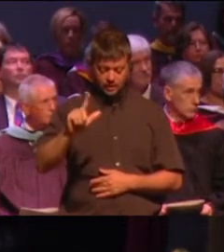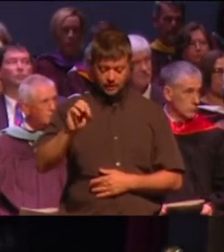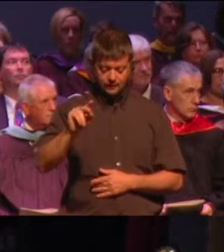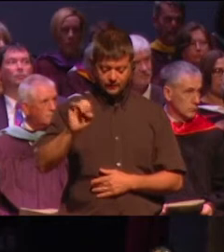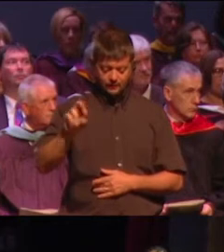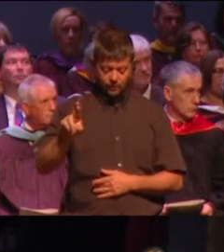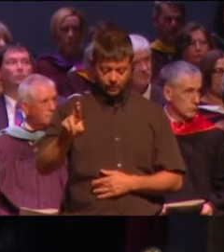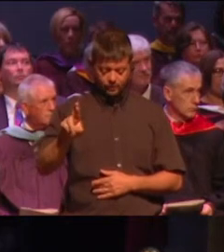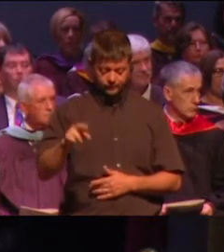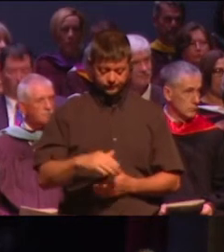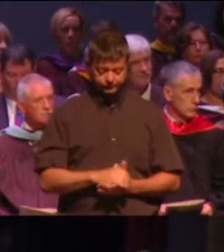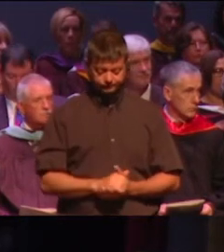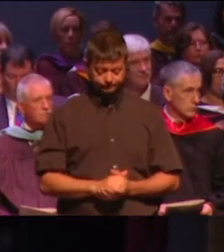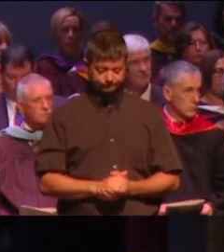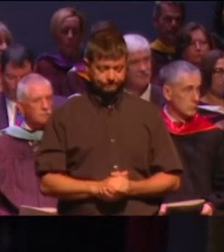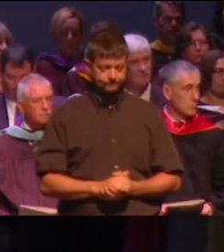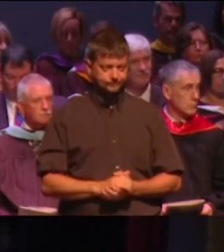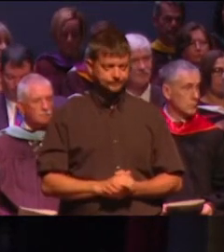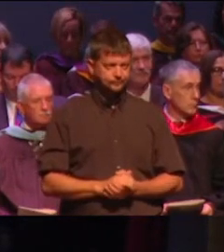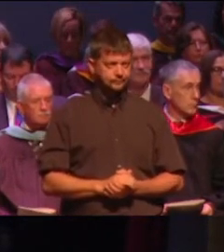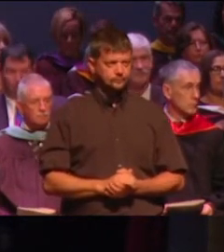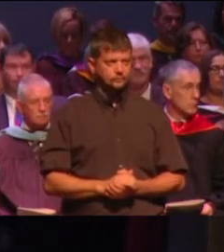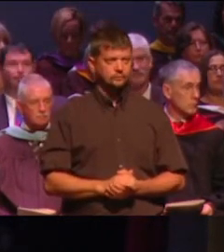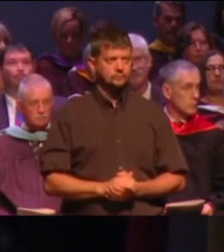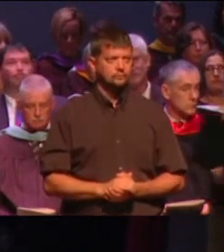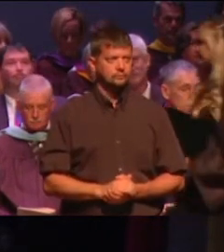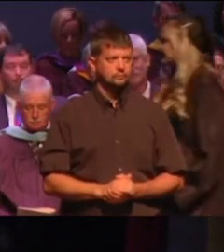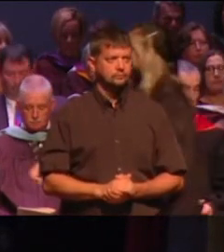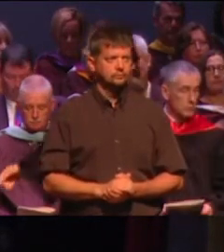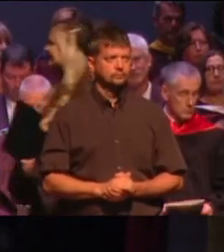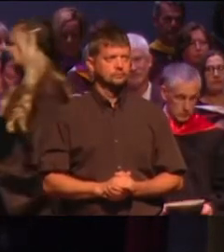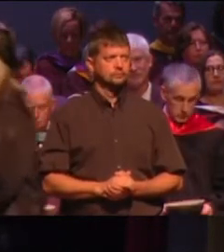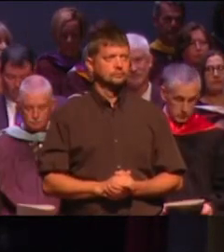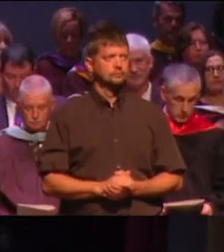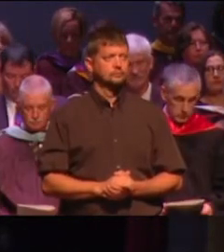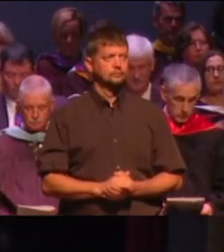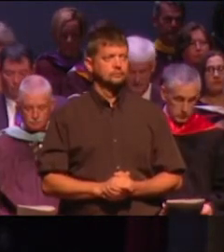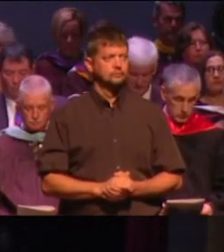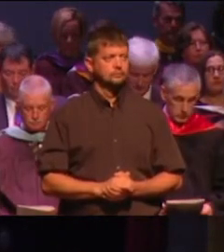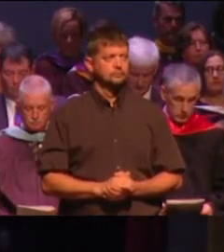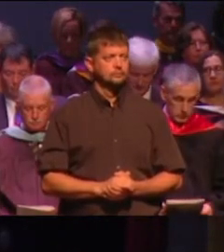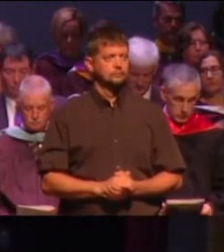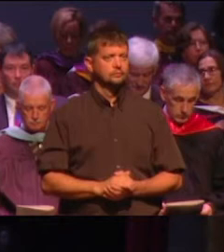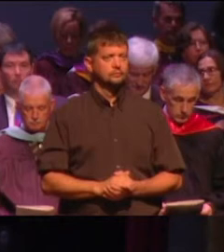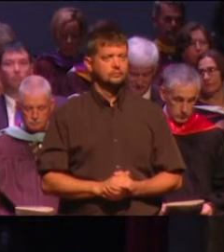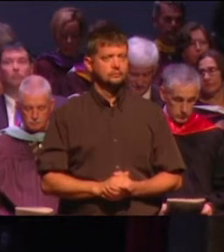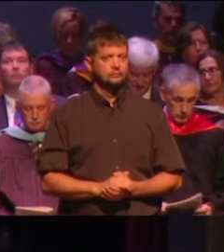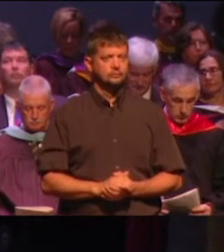Thank you.